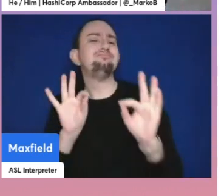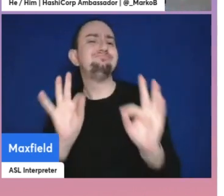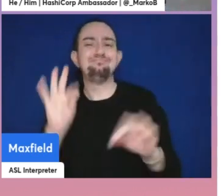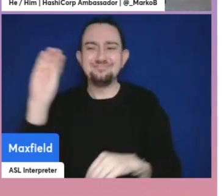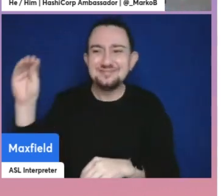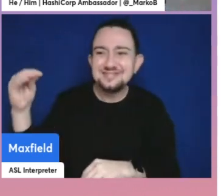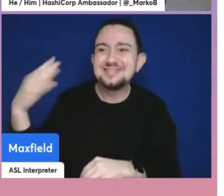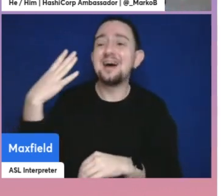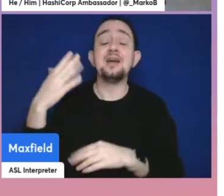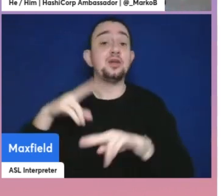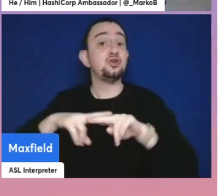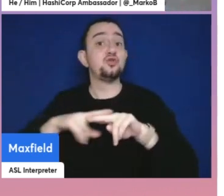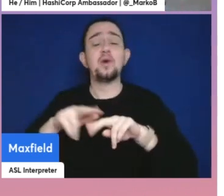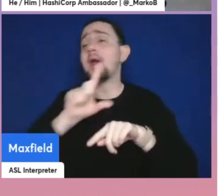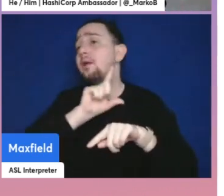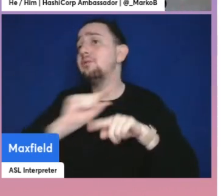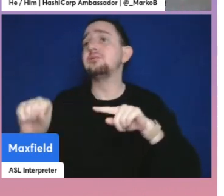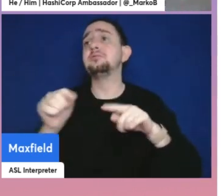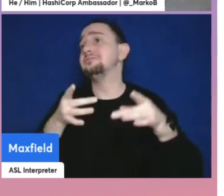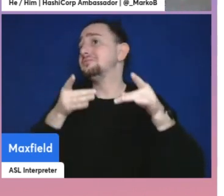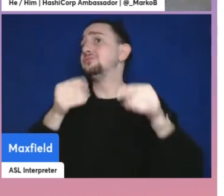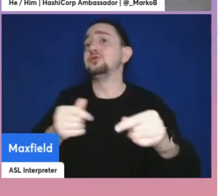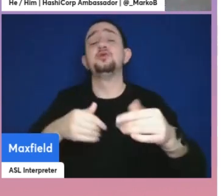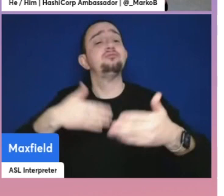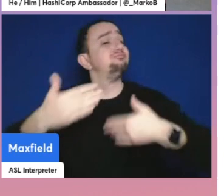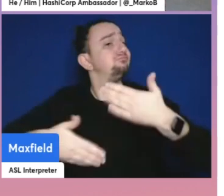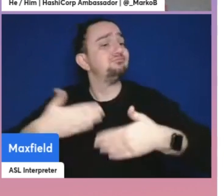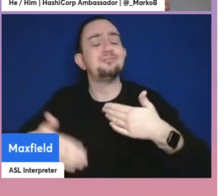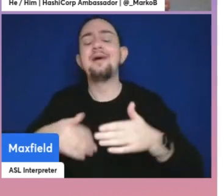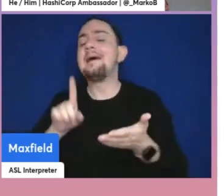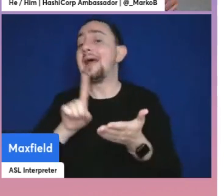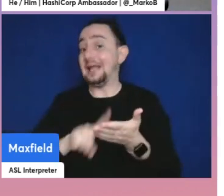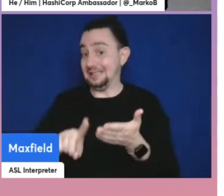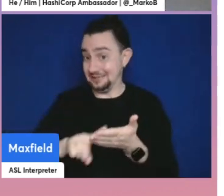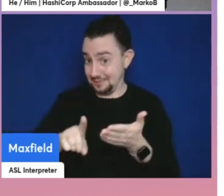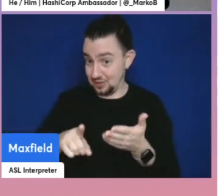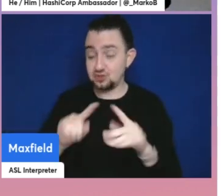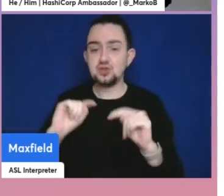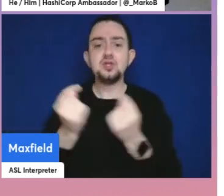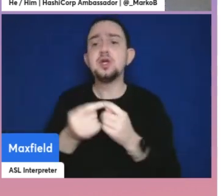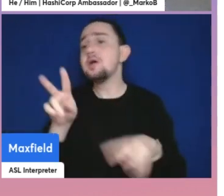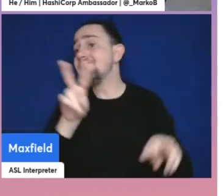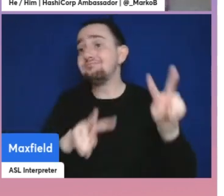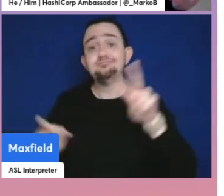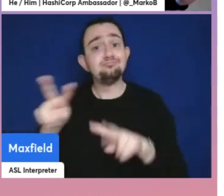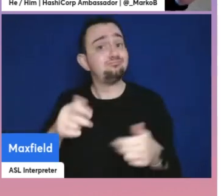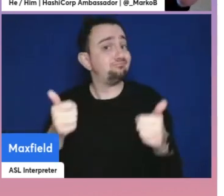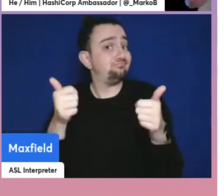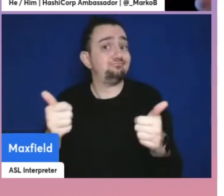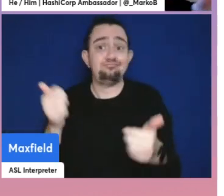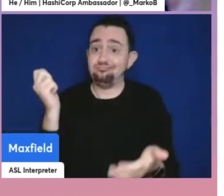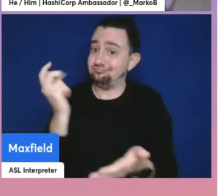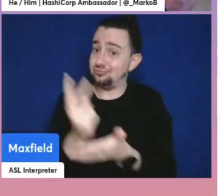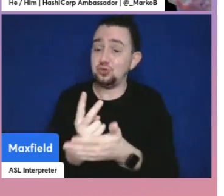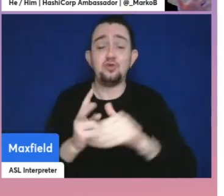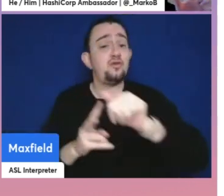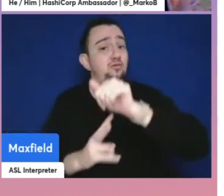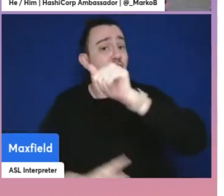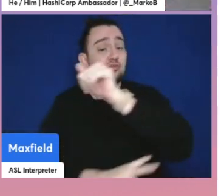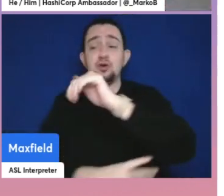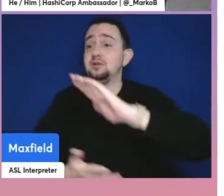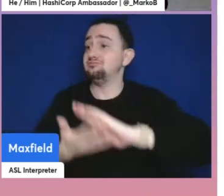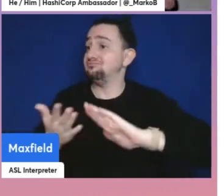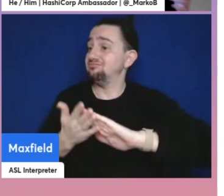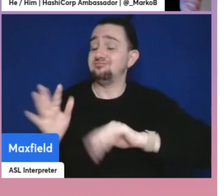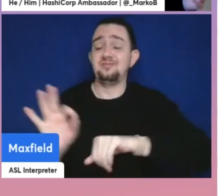train went through, and the inspectors actually kind of checked it out. So like, oh, the bridge is working fine, everything is